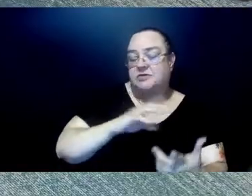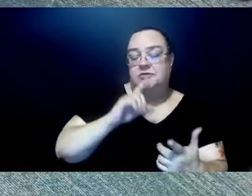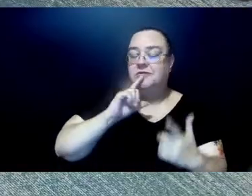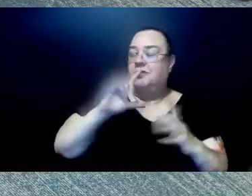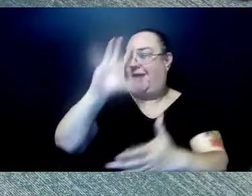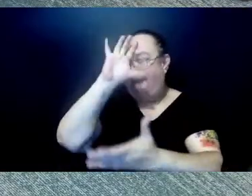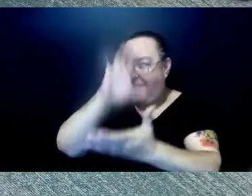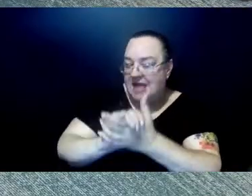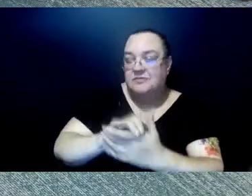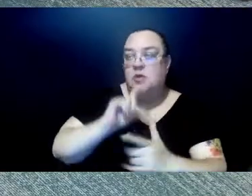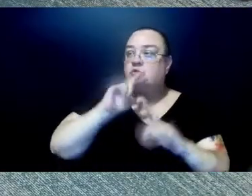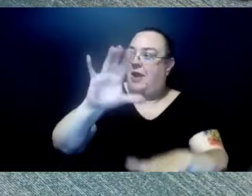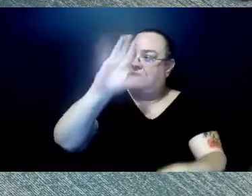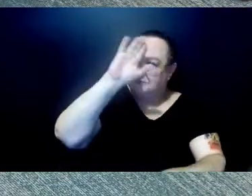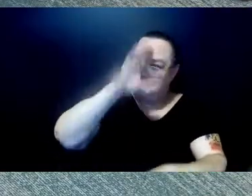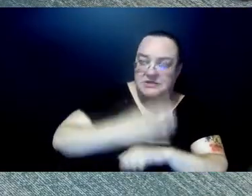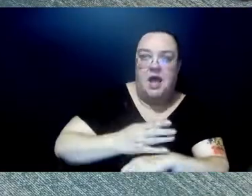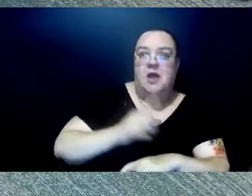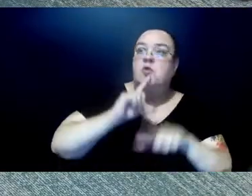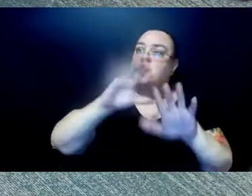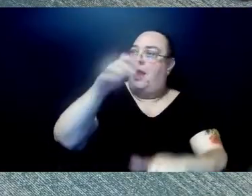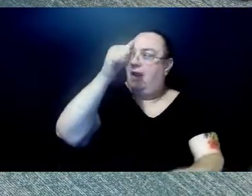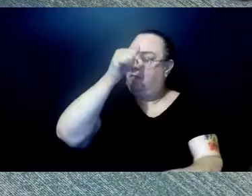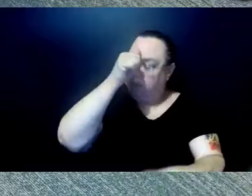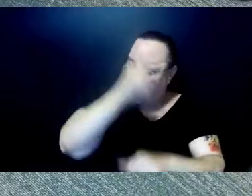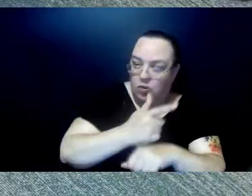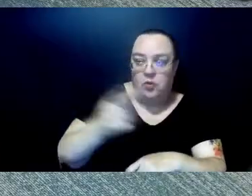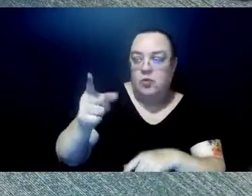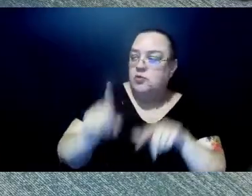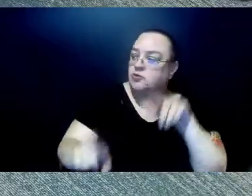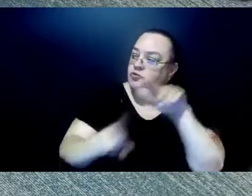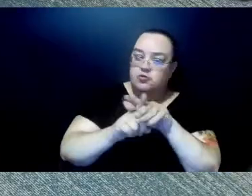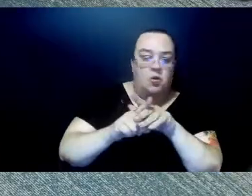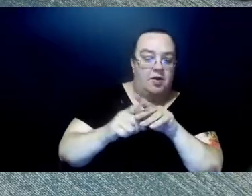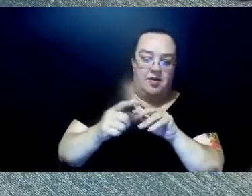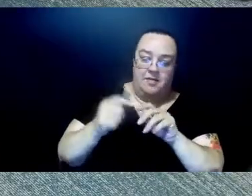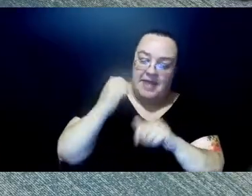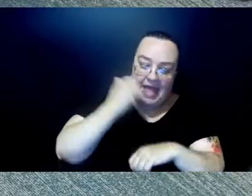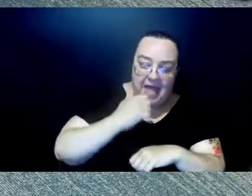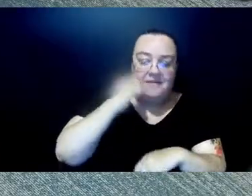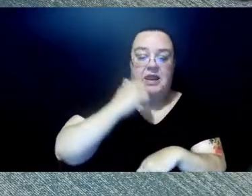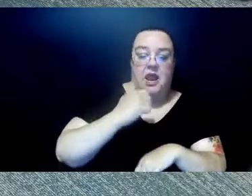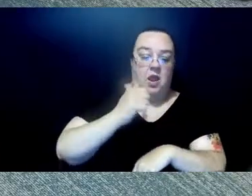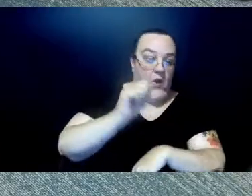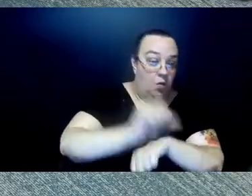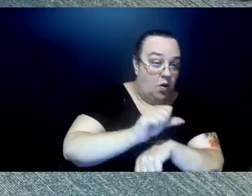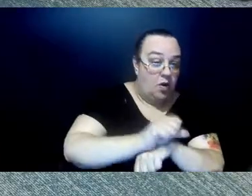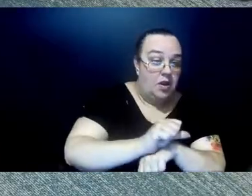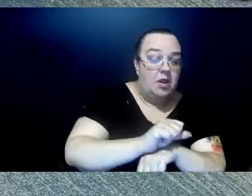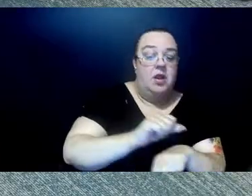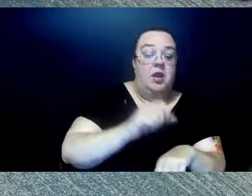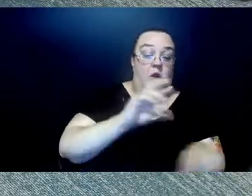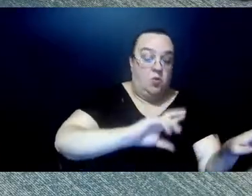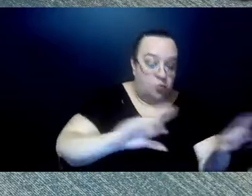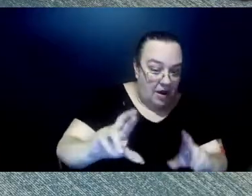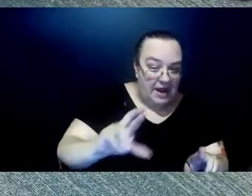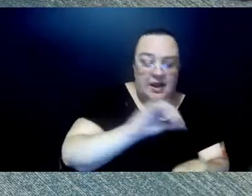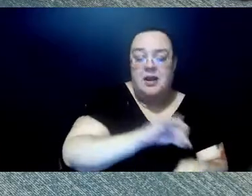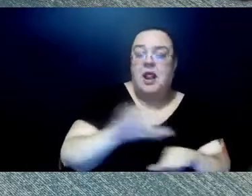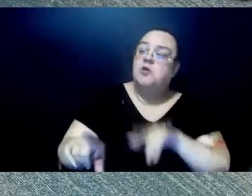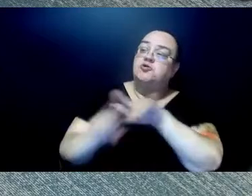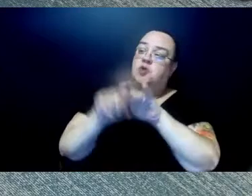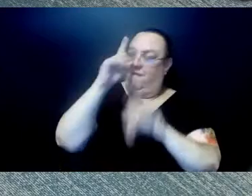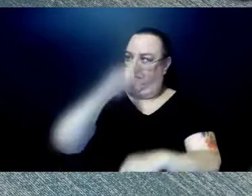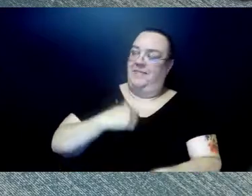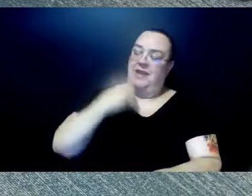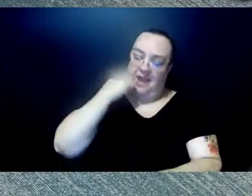brother. You show up every day for work ready, but you show up every day for me ready. So very excited